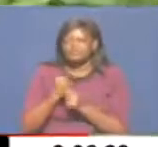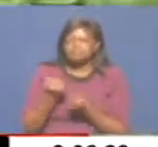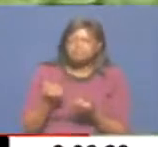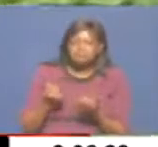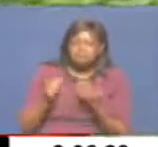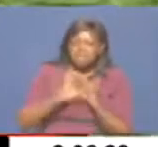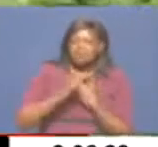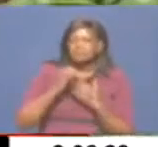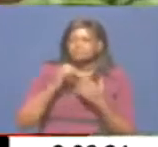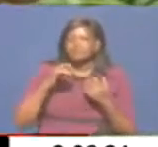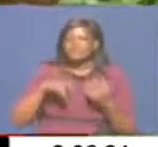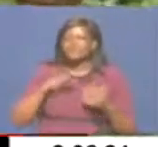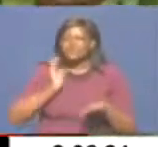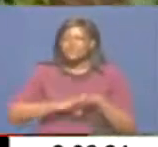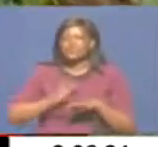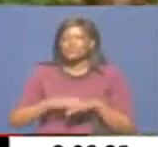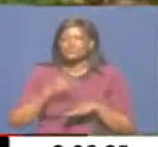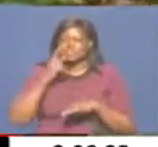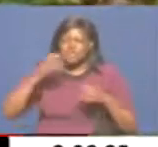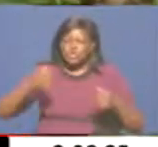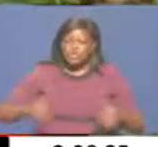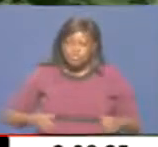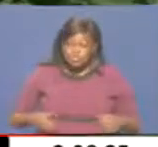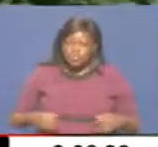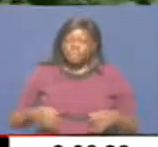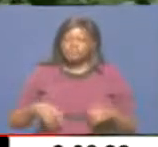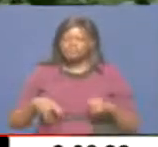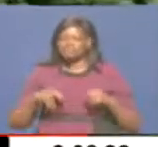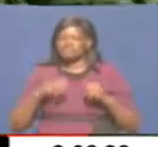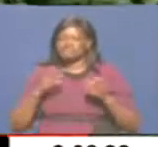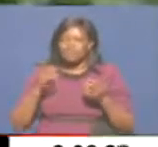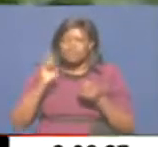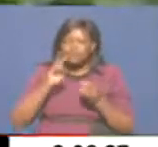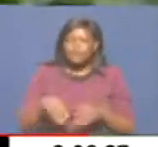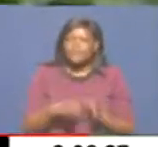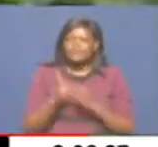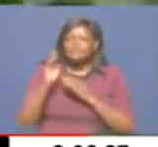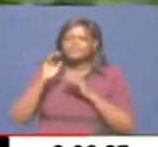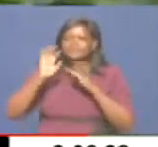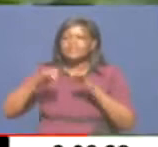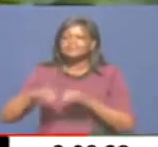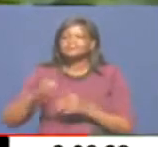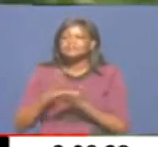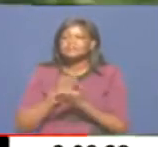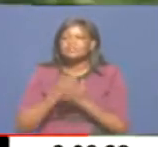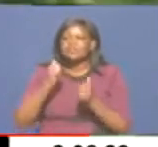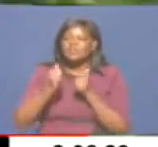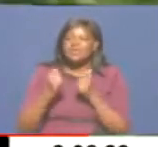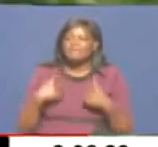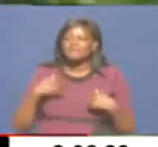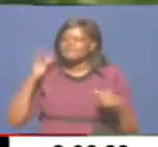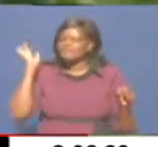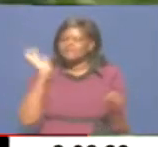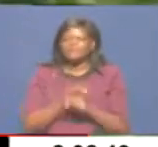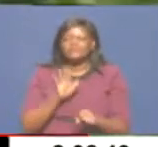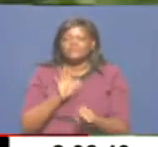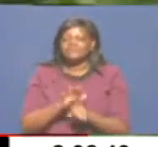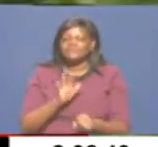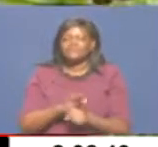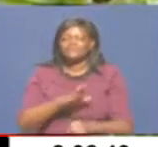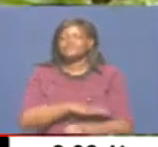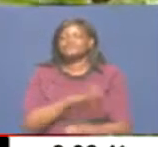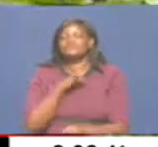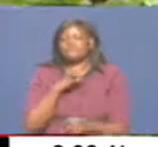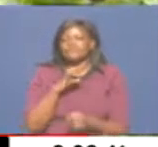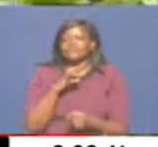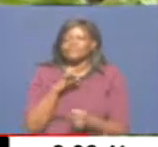young people step up to explore opportunities in the agriculture sector, which holds massive potential in not just